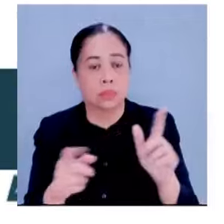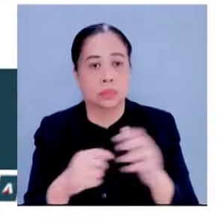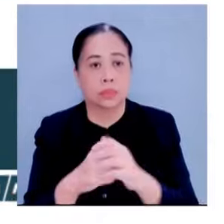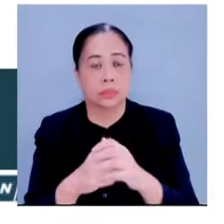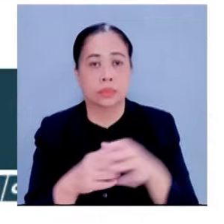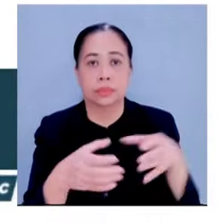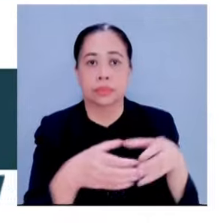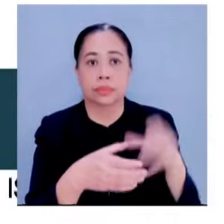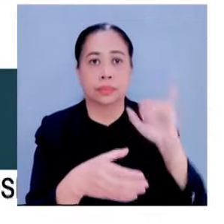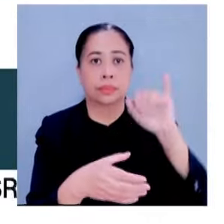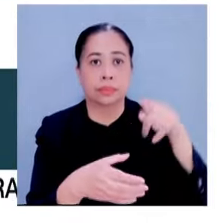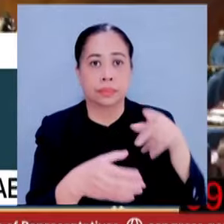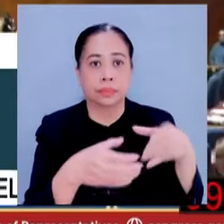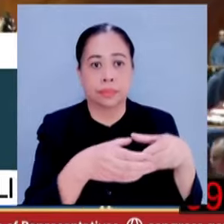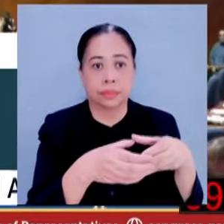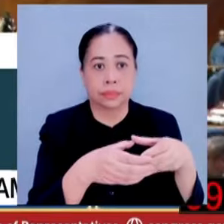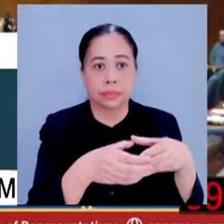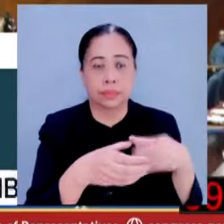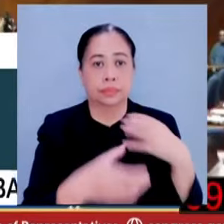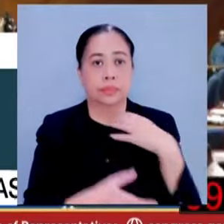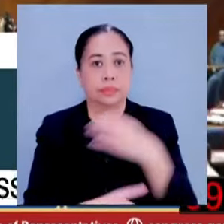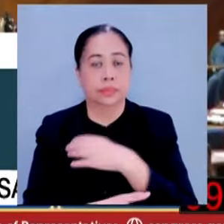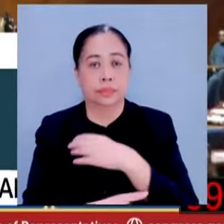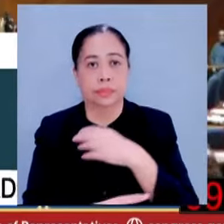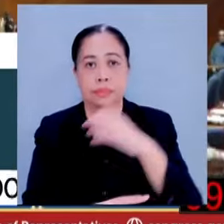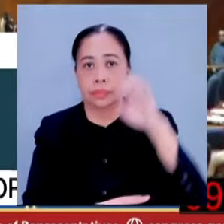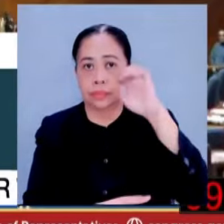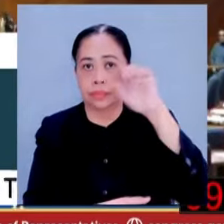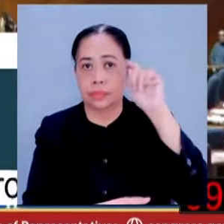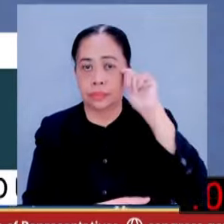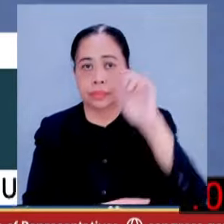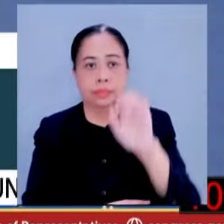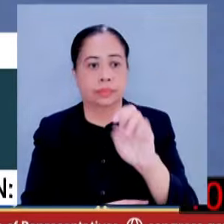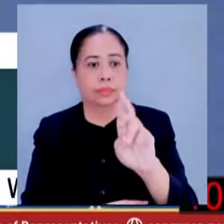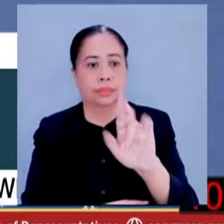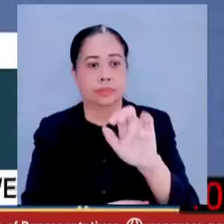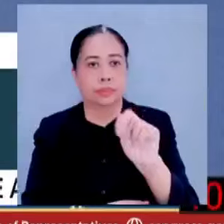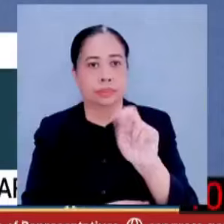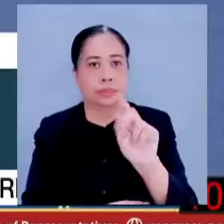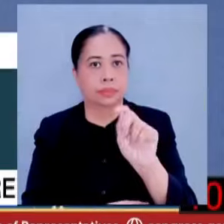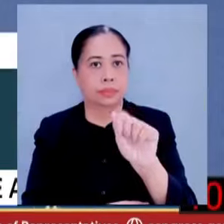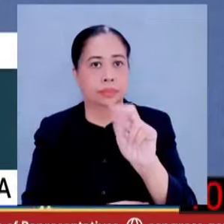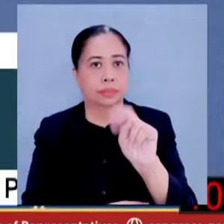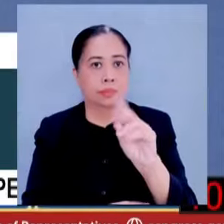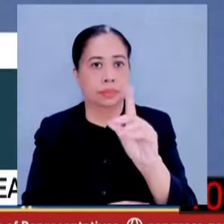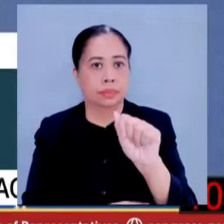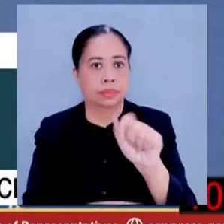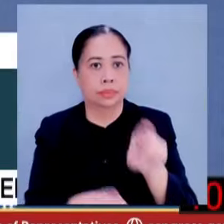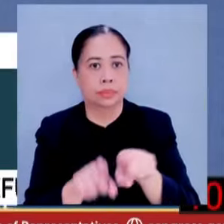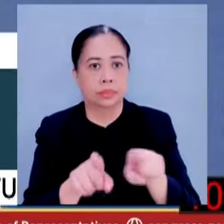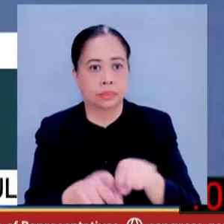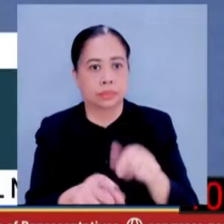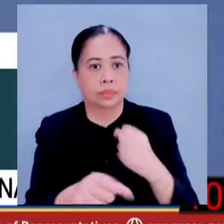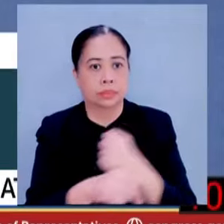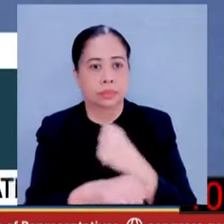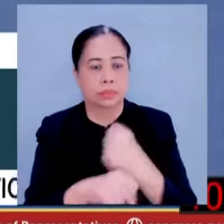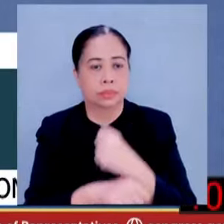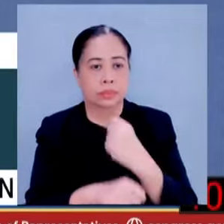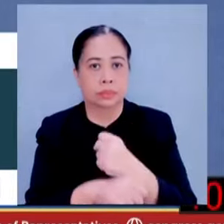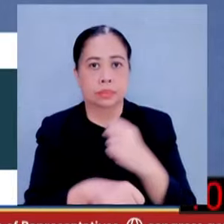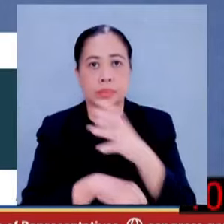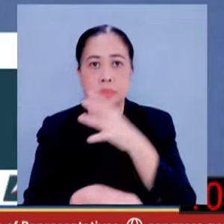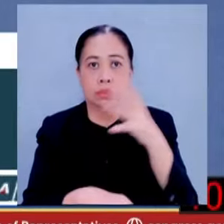sector. And then Congressman Erin Tanyada has always been an advocate for farmers' rights,